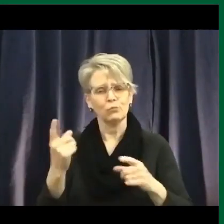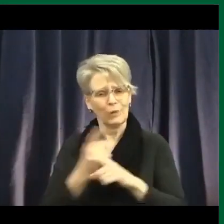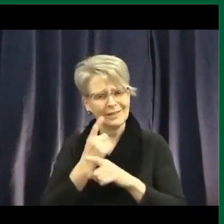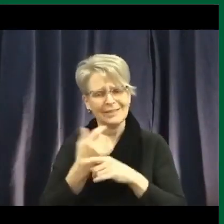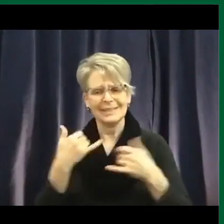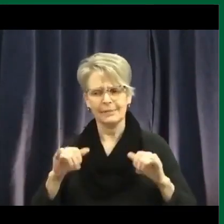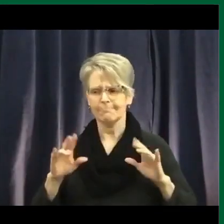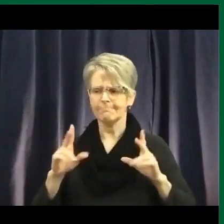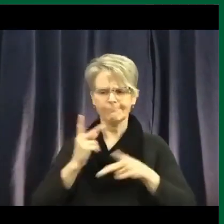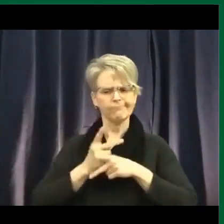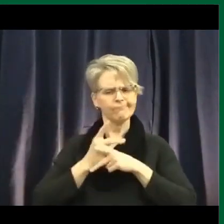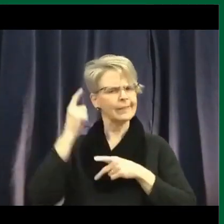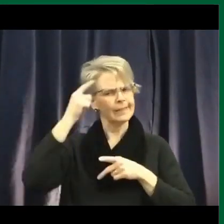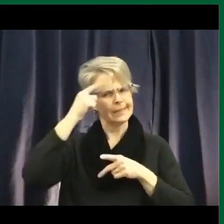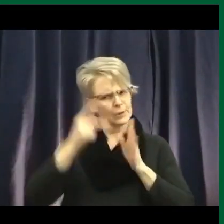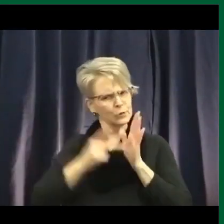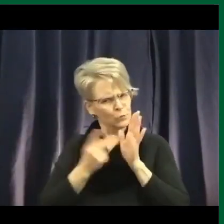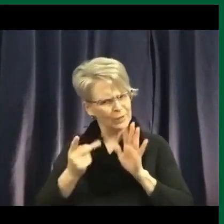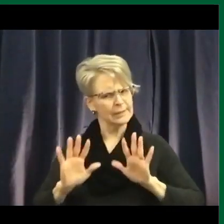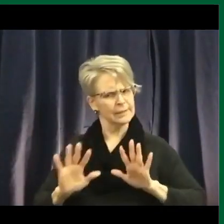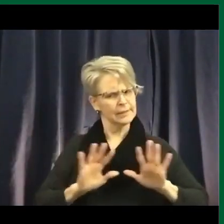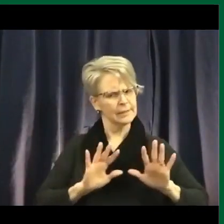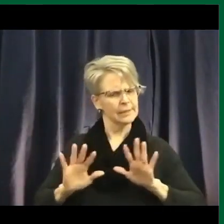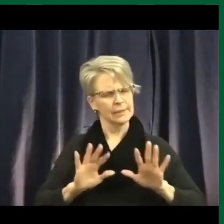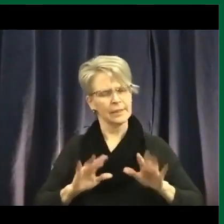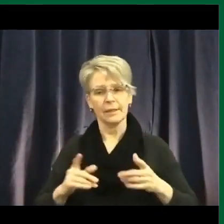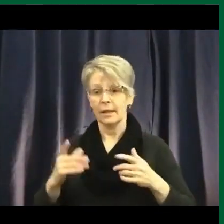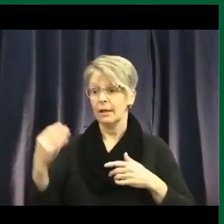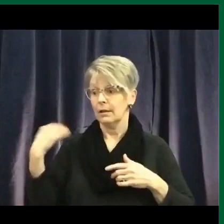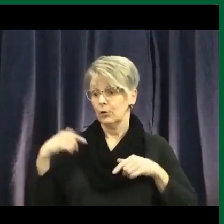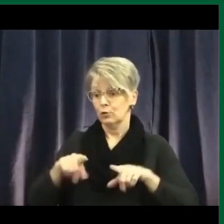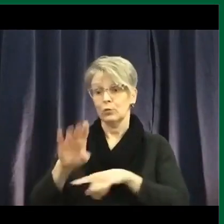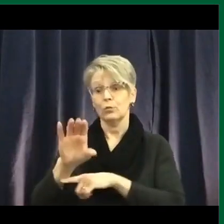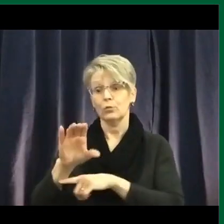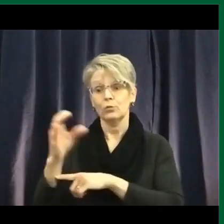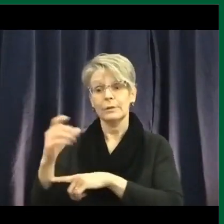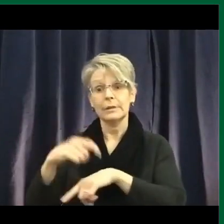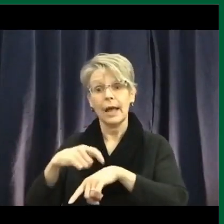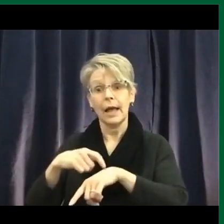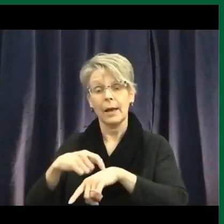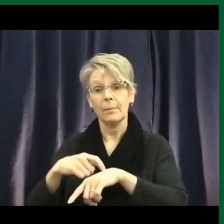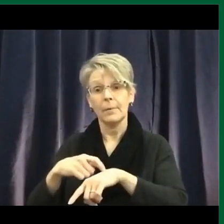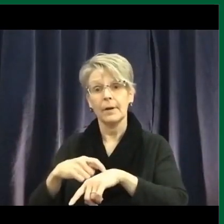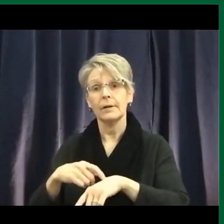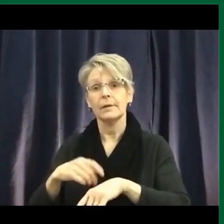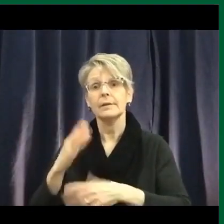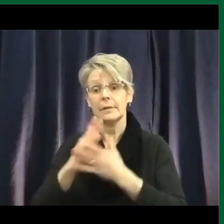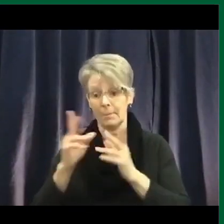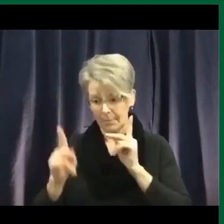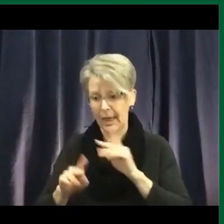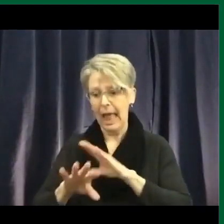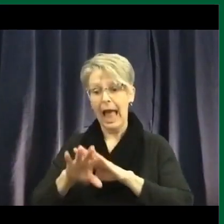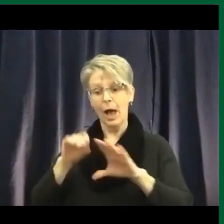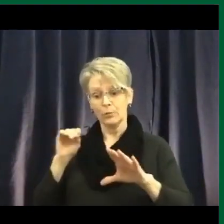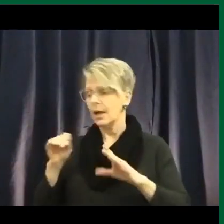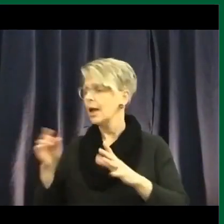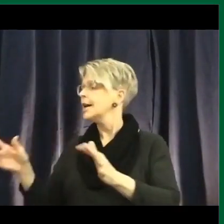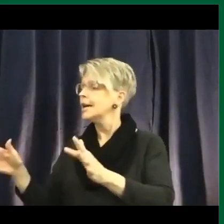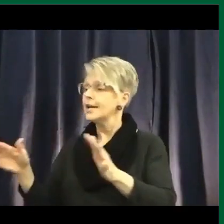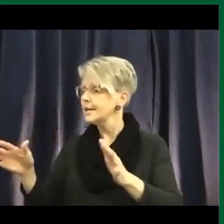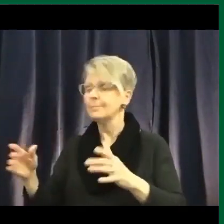But again, I would emphasize that even over the Christmas holidays, a lot of people did meet and greet outdoors. And now with